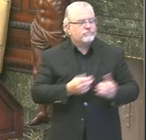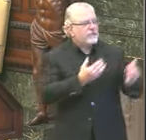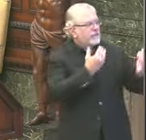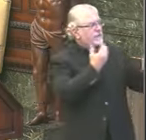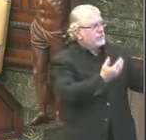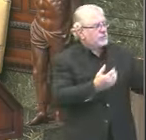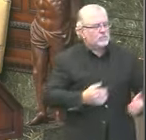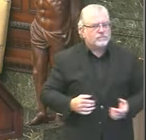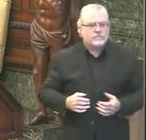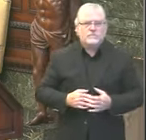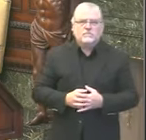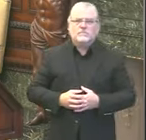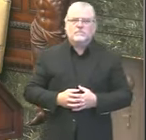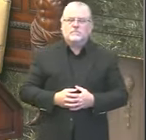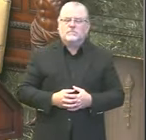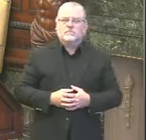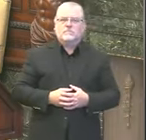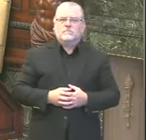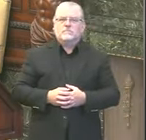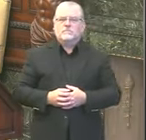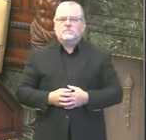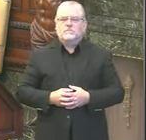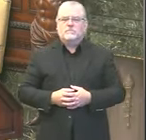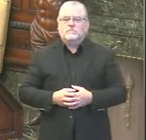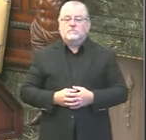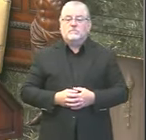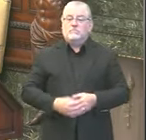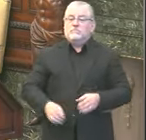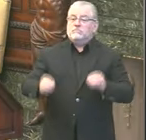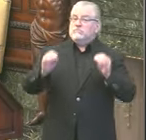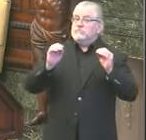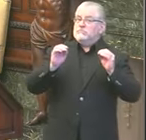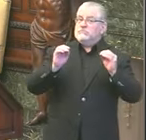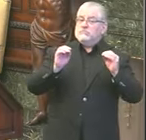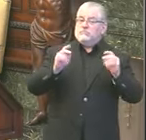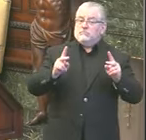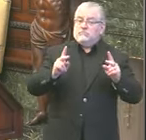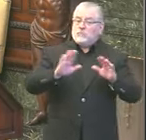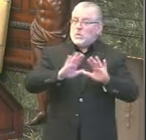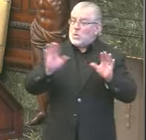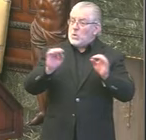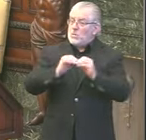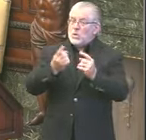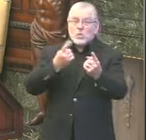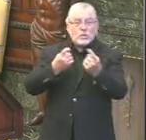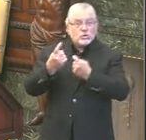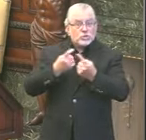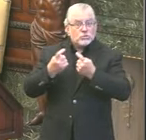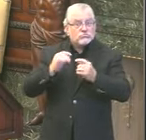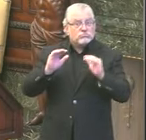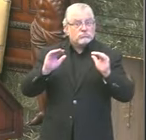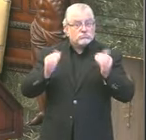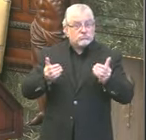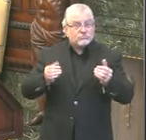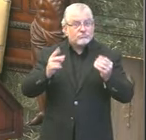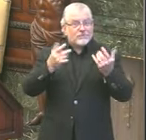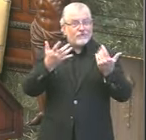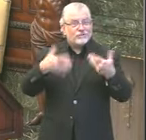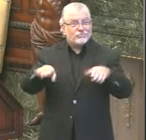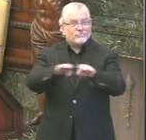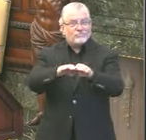Thanks, Jack. Okay, seeing no further questions, that will be the end of today's